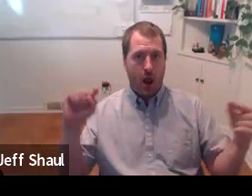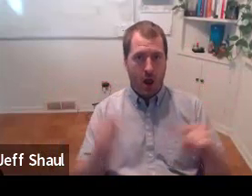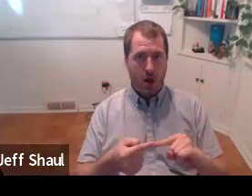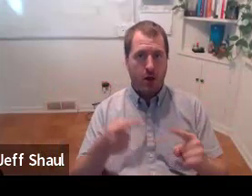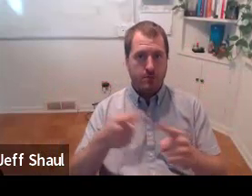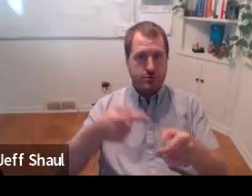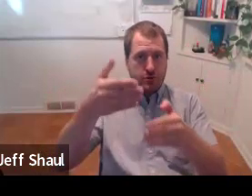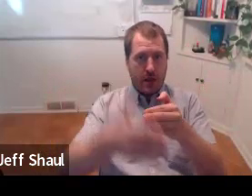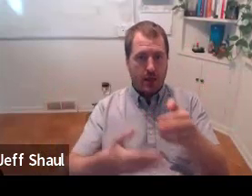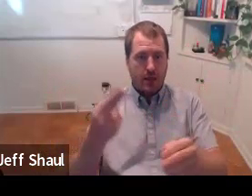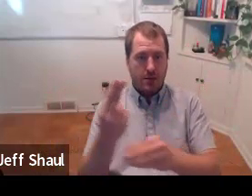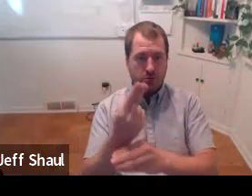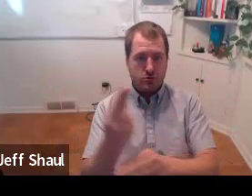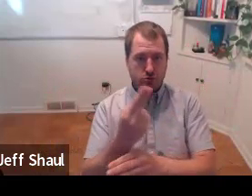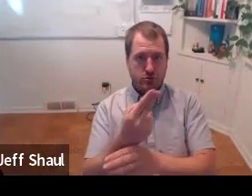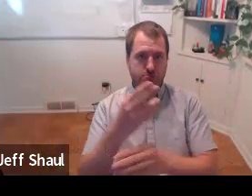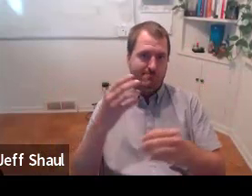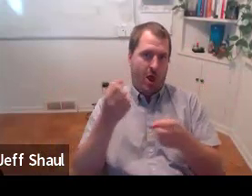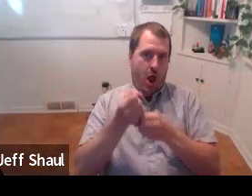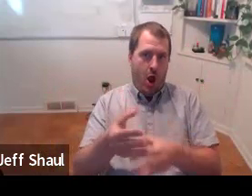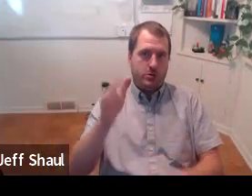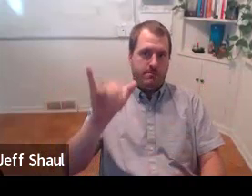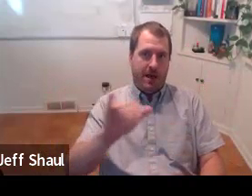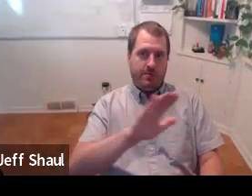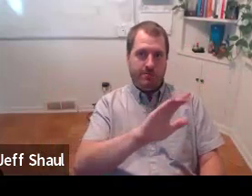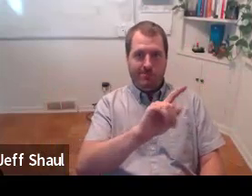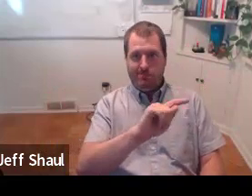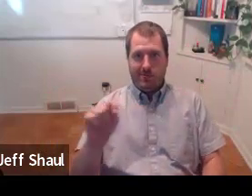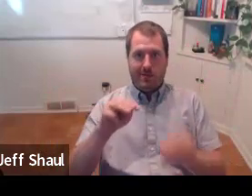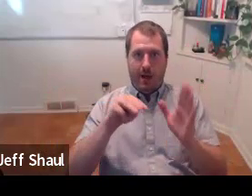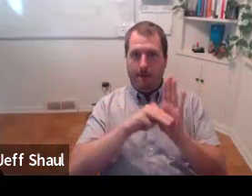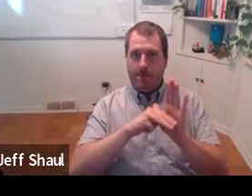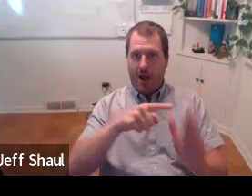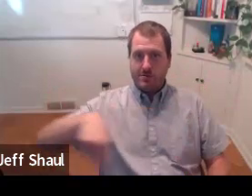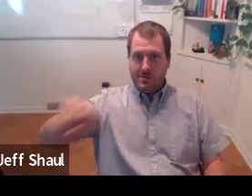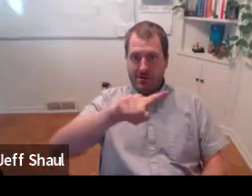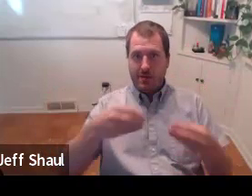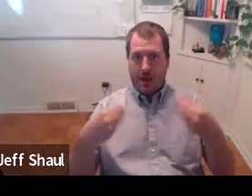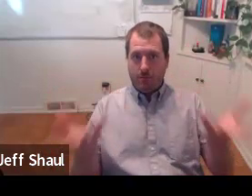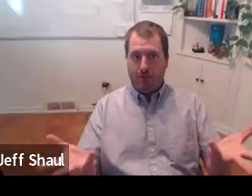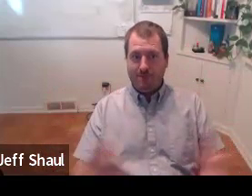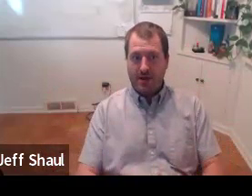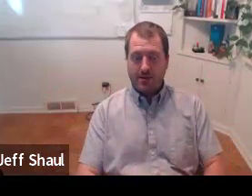errors and harm that is incurred by the models that they provide.